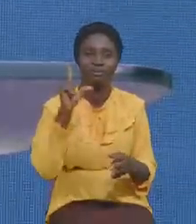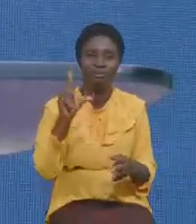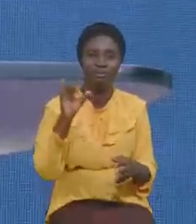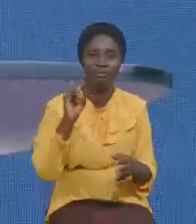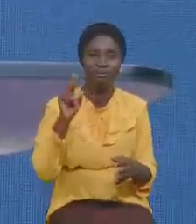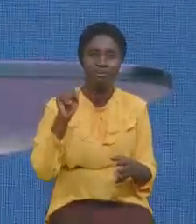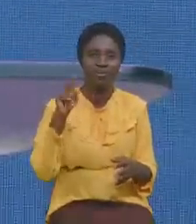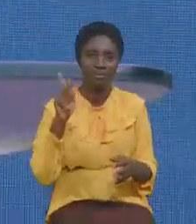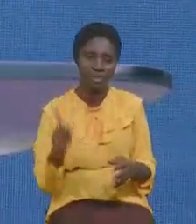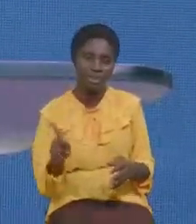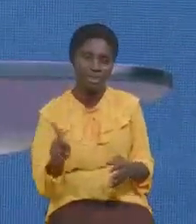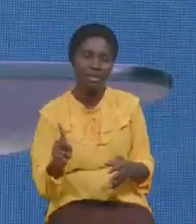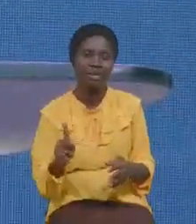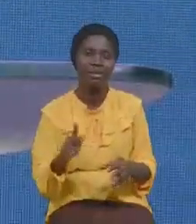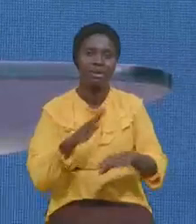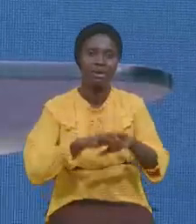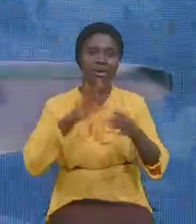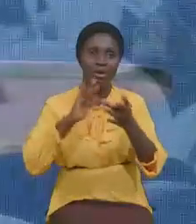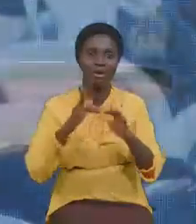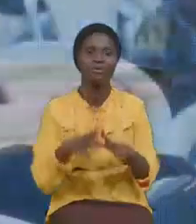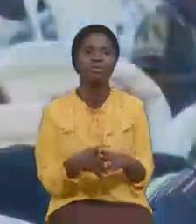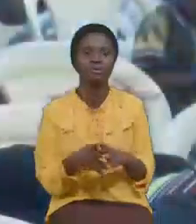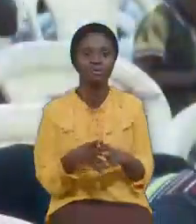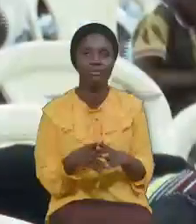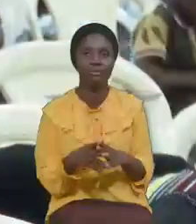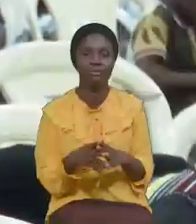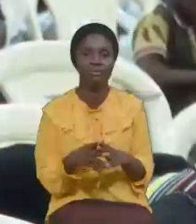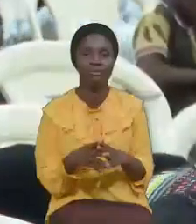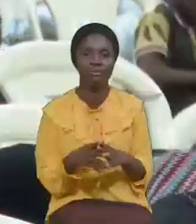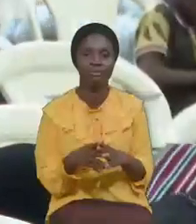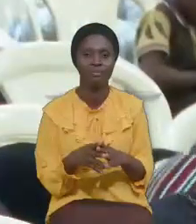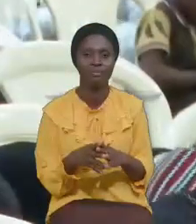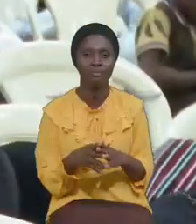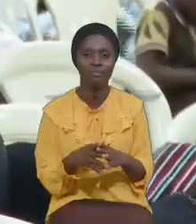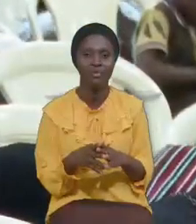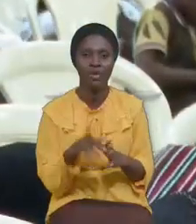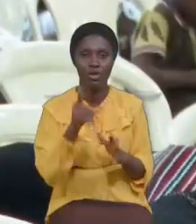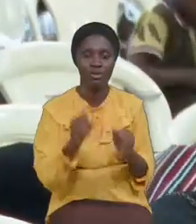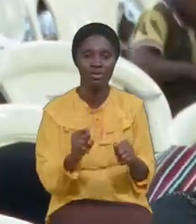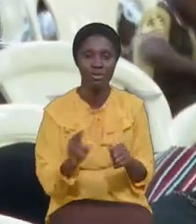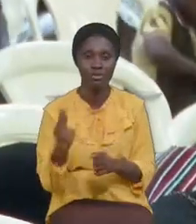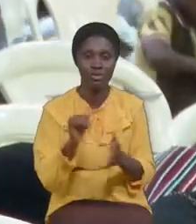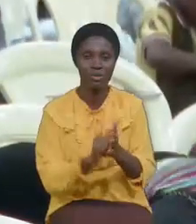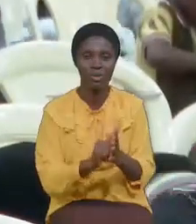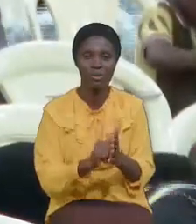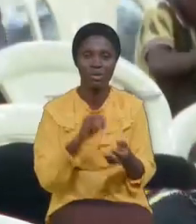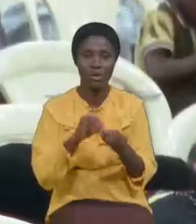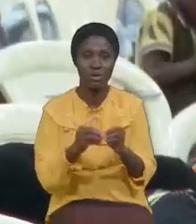connect below your prayer, below your player. Click it and fill the form